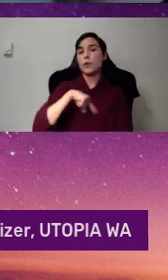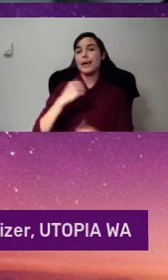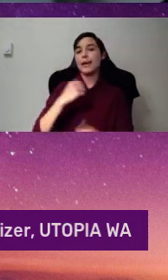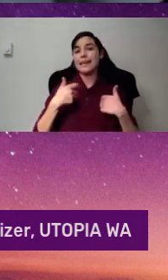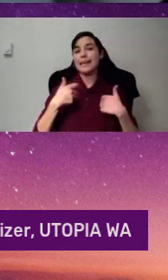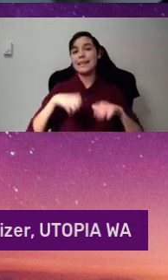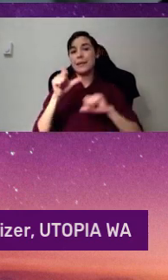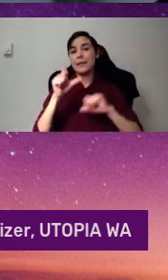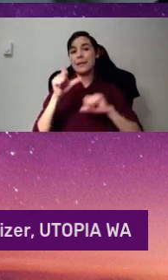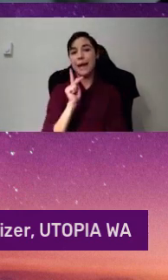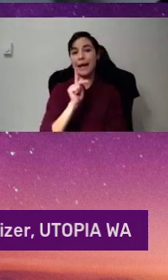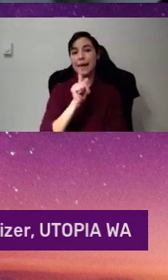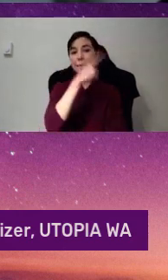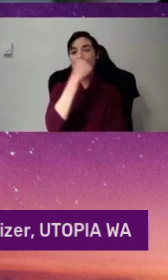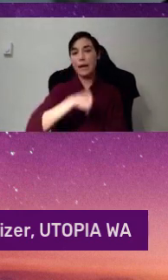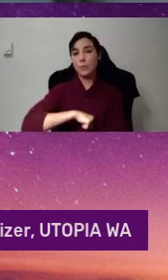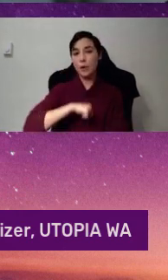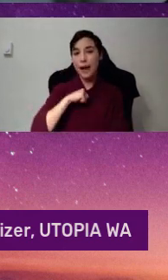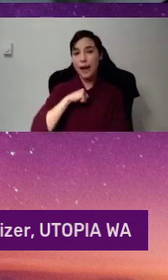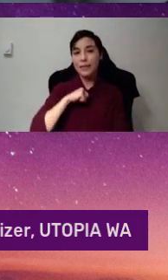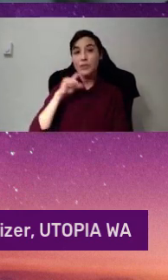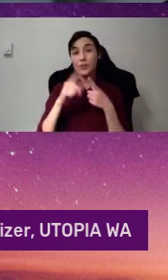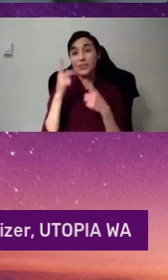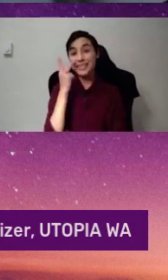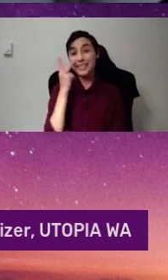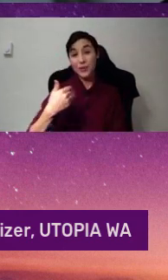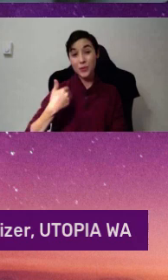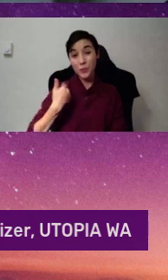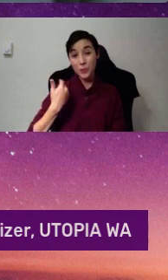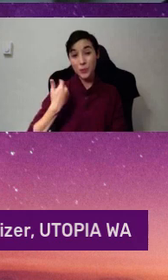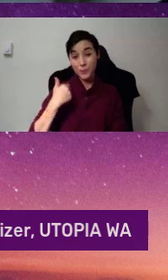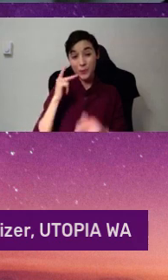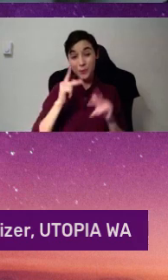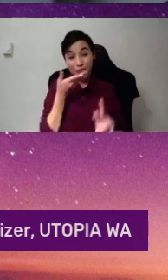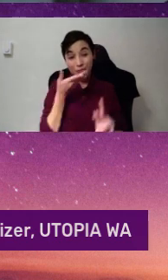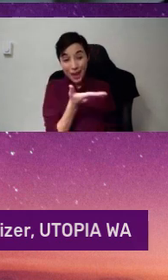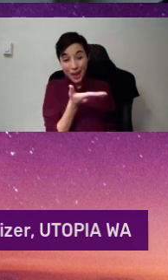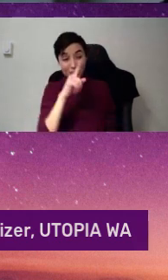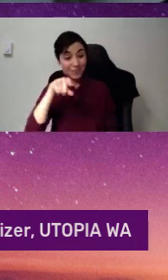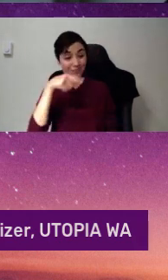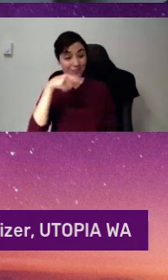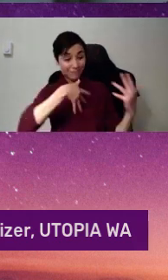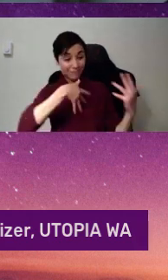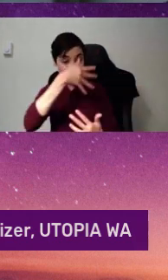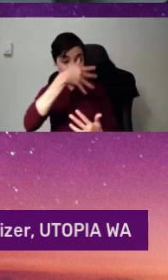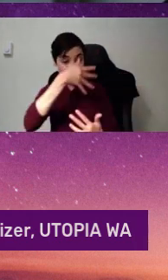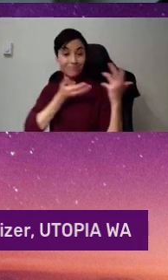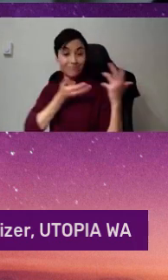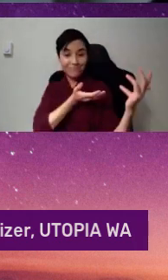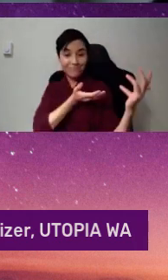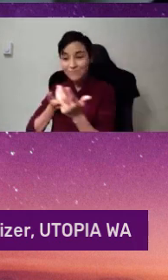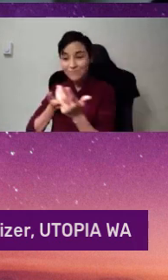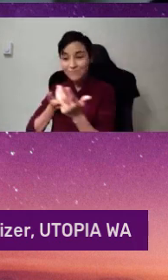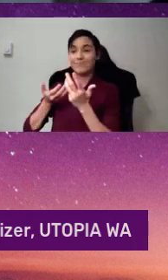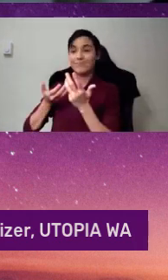the youth there interacting and just being their true selves was so empowering.